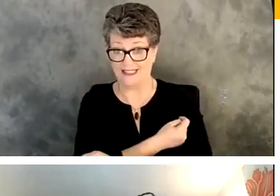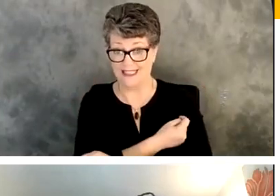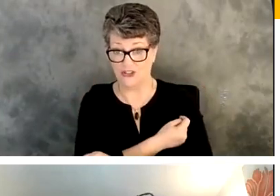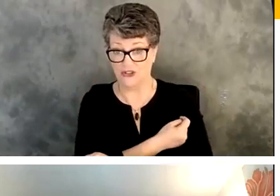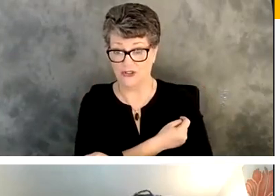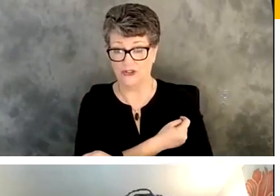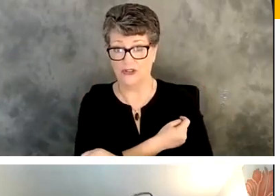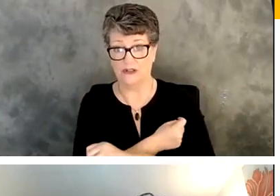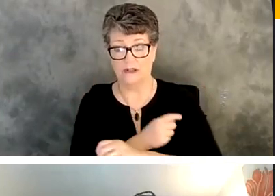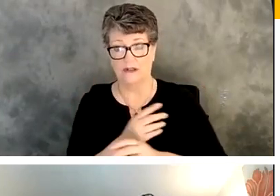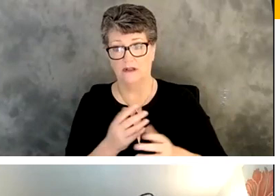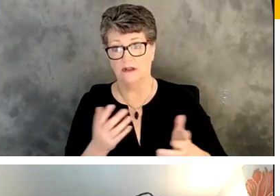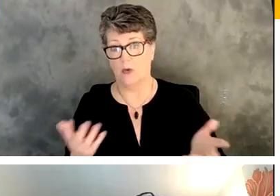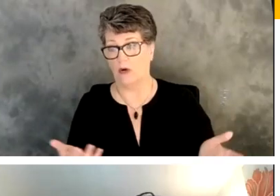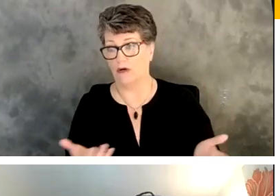know,